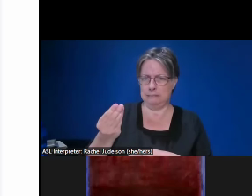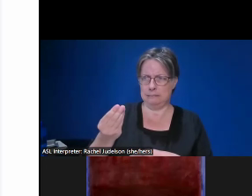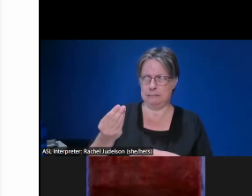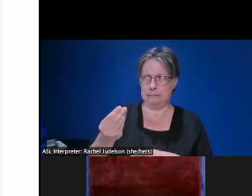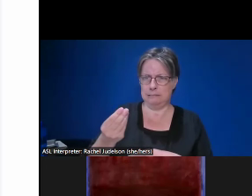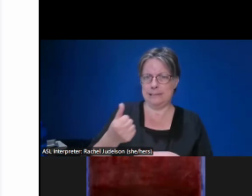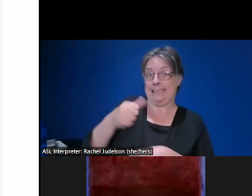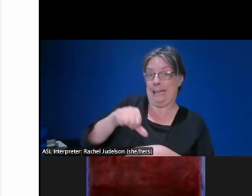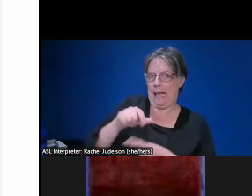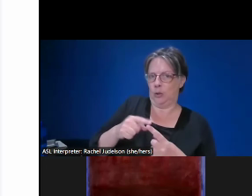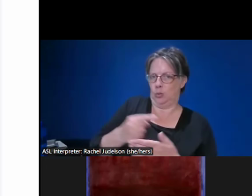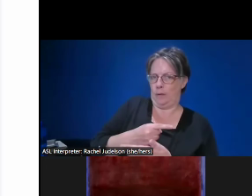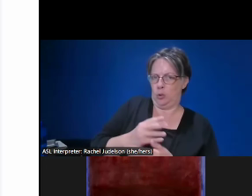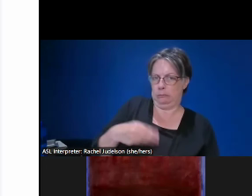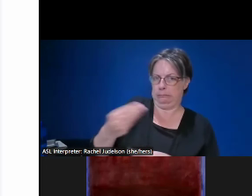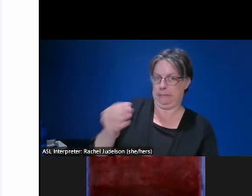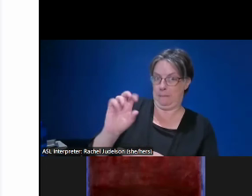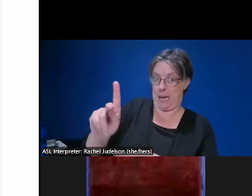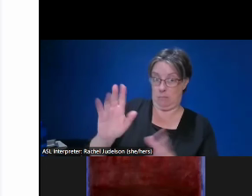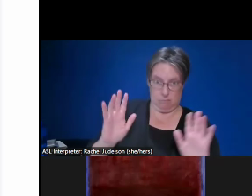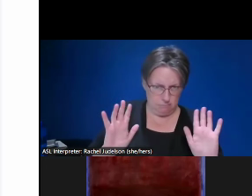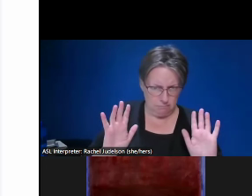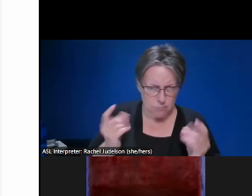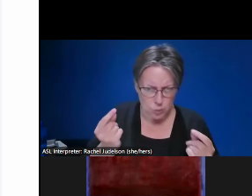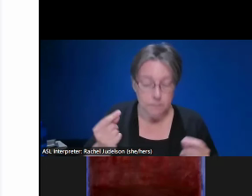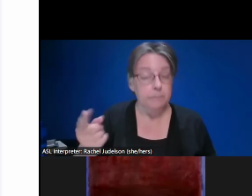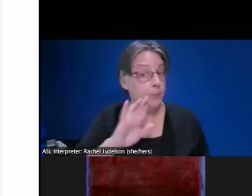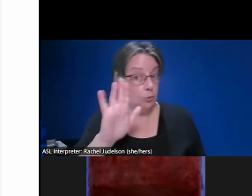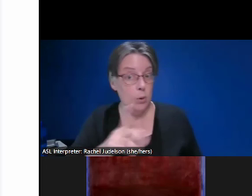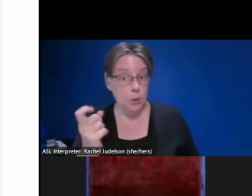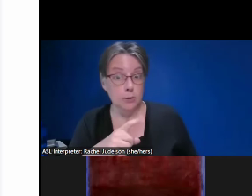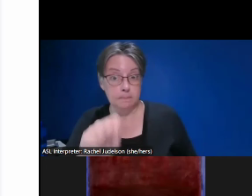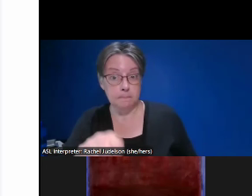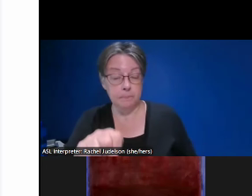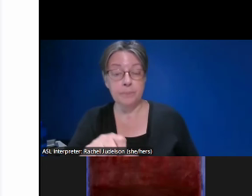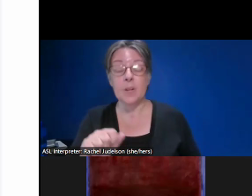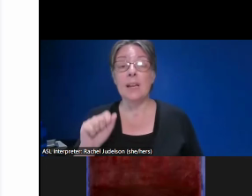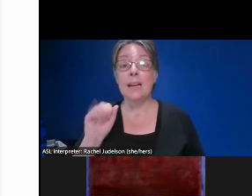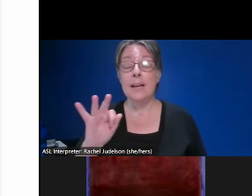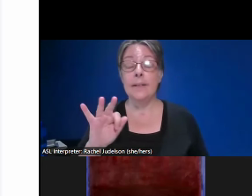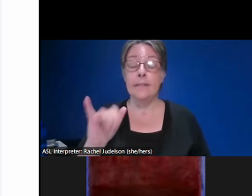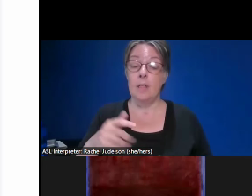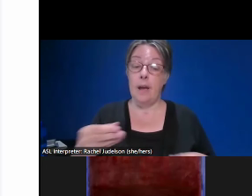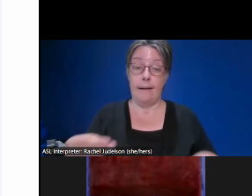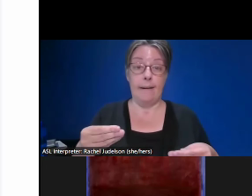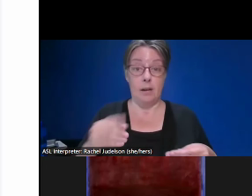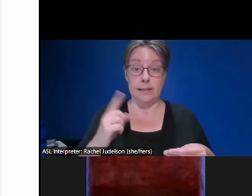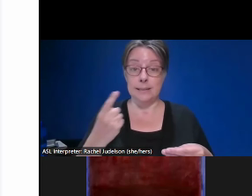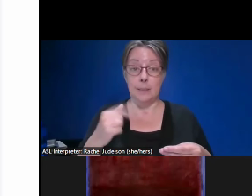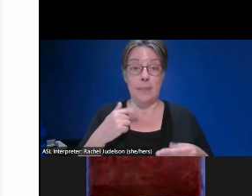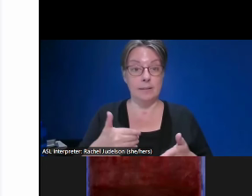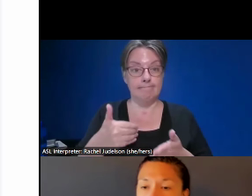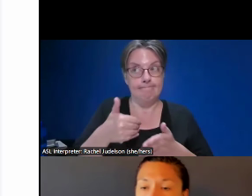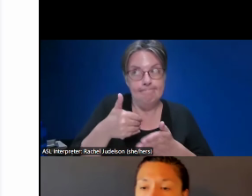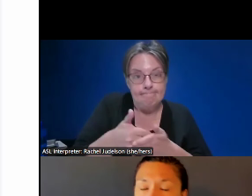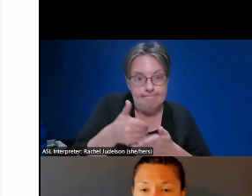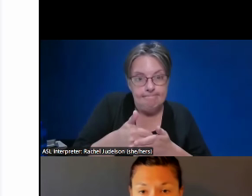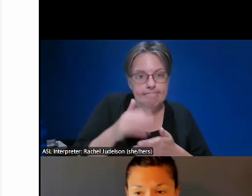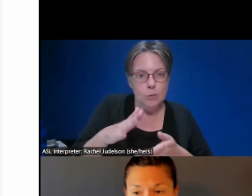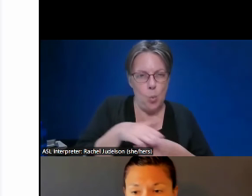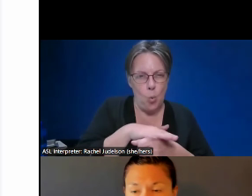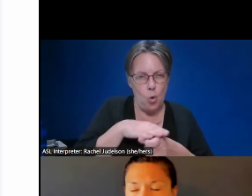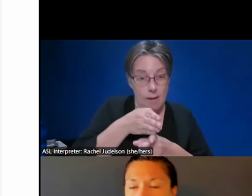basically? A great question. I would say that if it is something that is sort of adjacent to your area and you